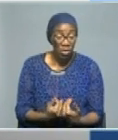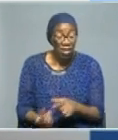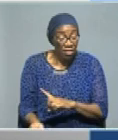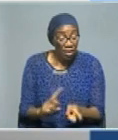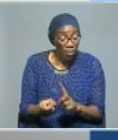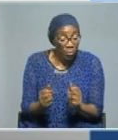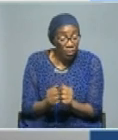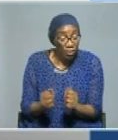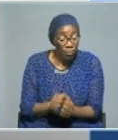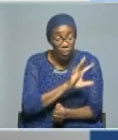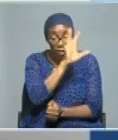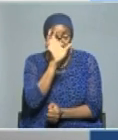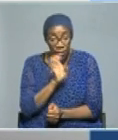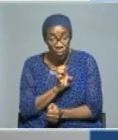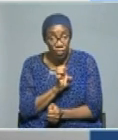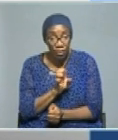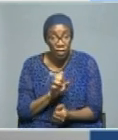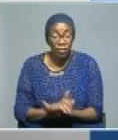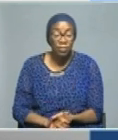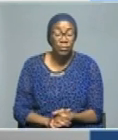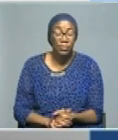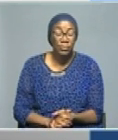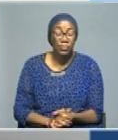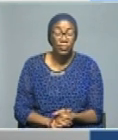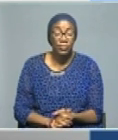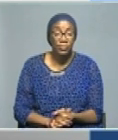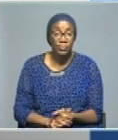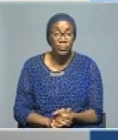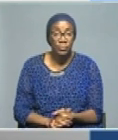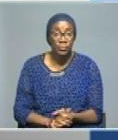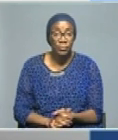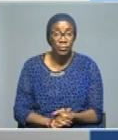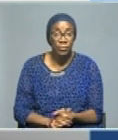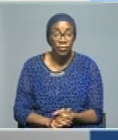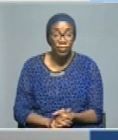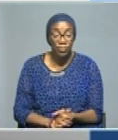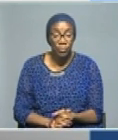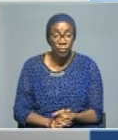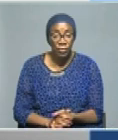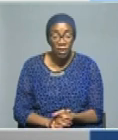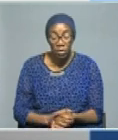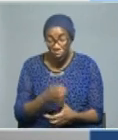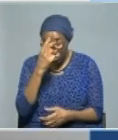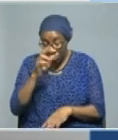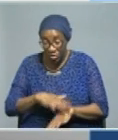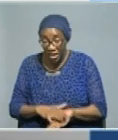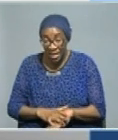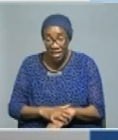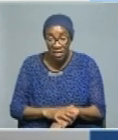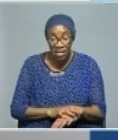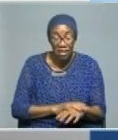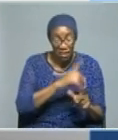at the experts that are mentoring these competitors, who basically are our instructors in the TVET